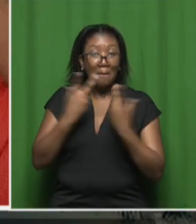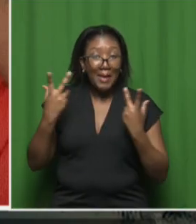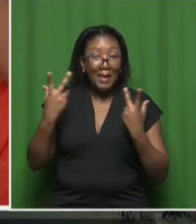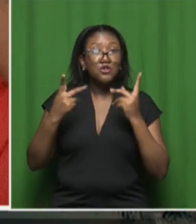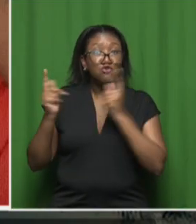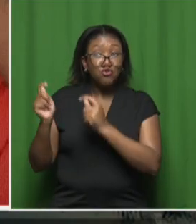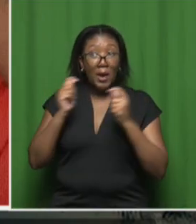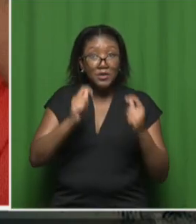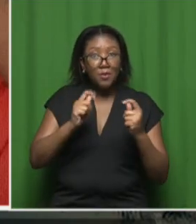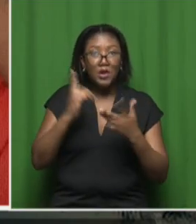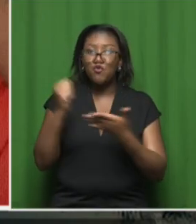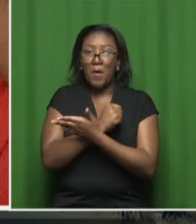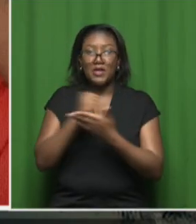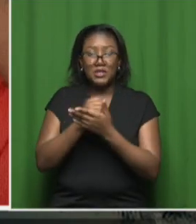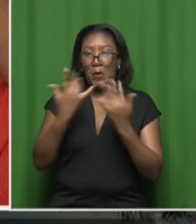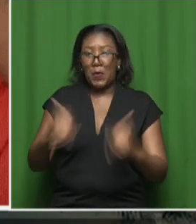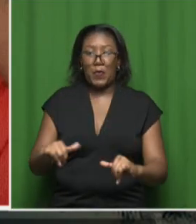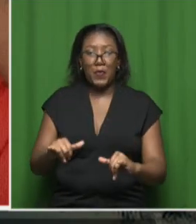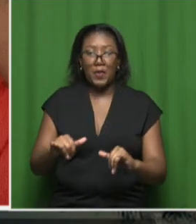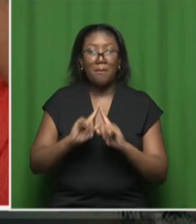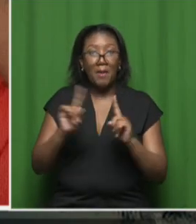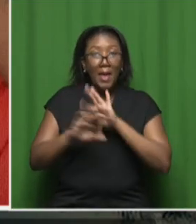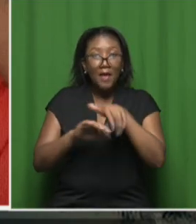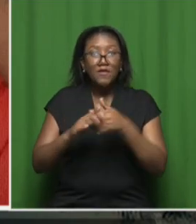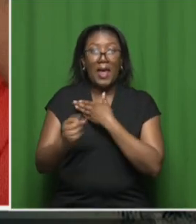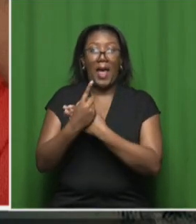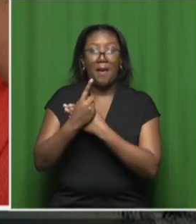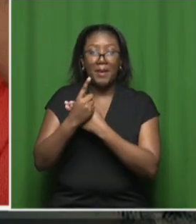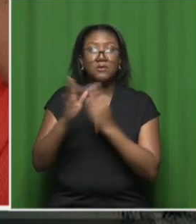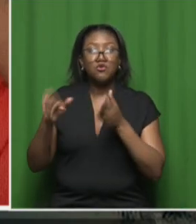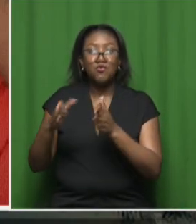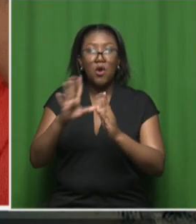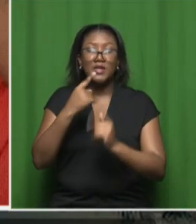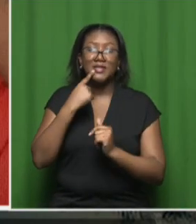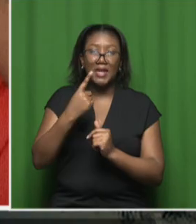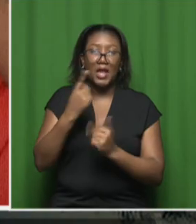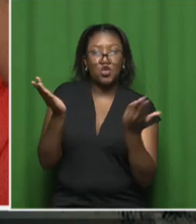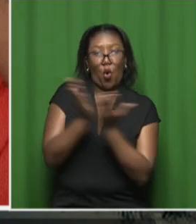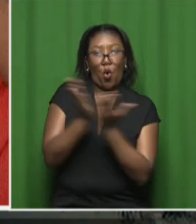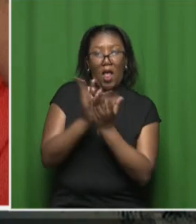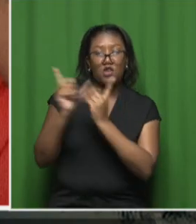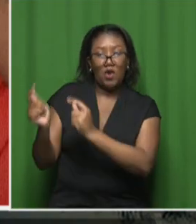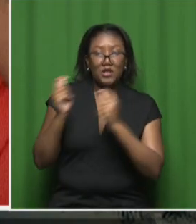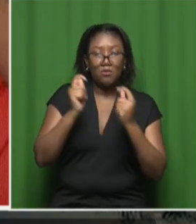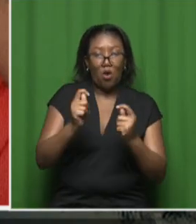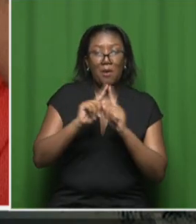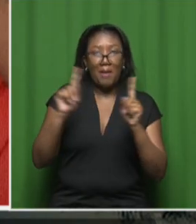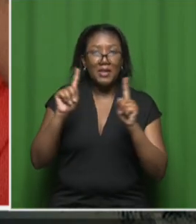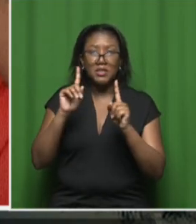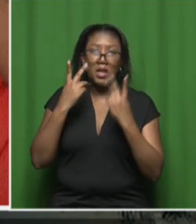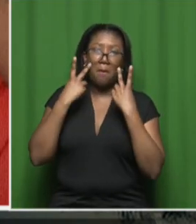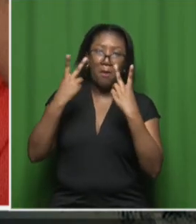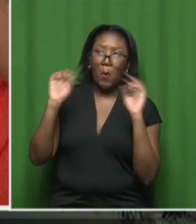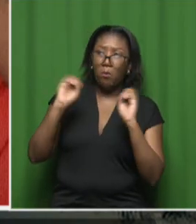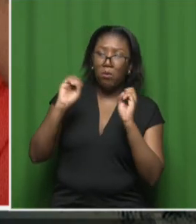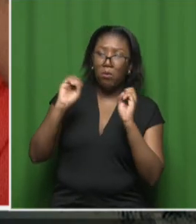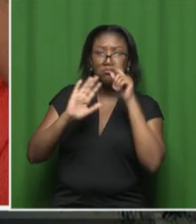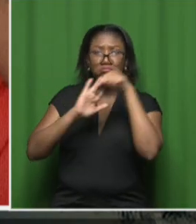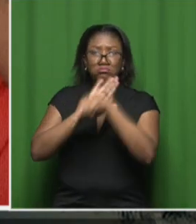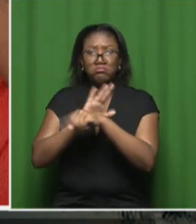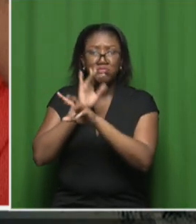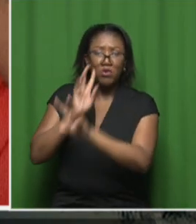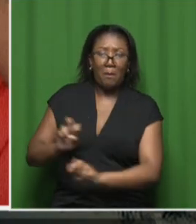And when everything is done on the road, they say scholar. They don't even look at where does this person belong. Because